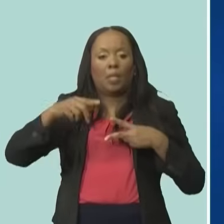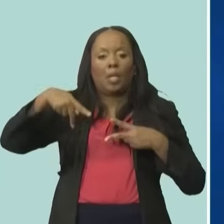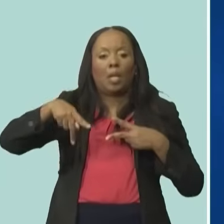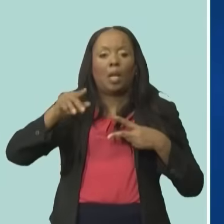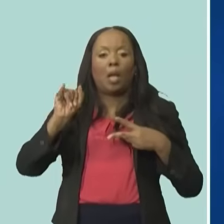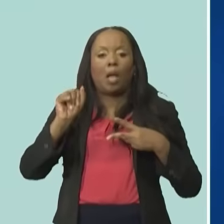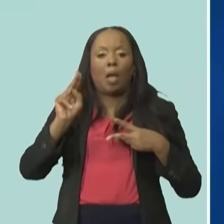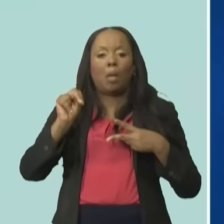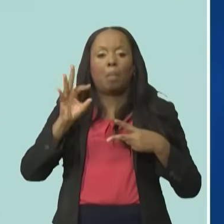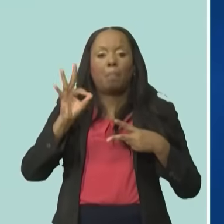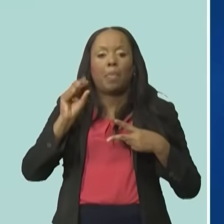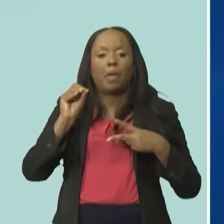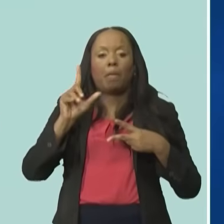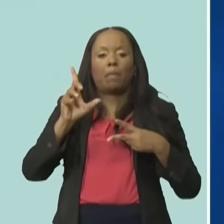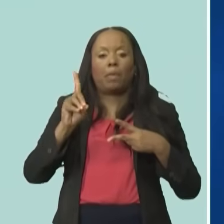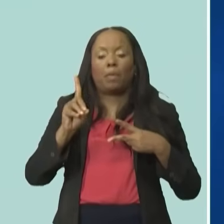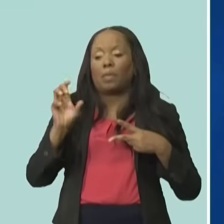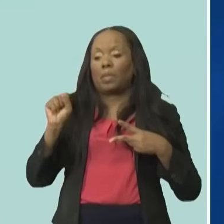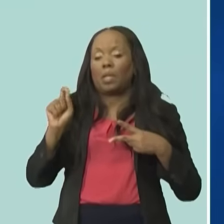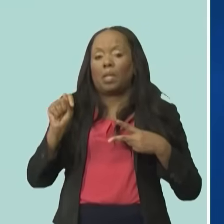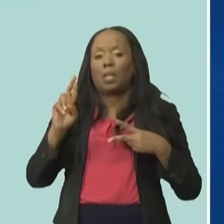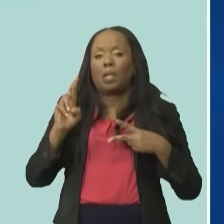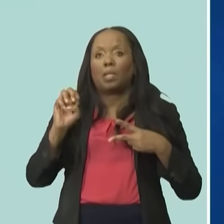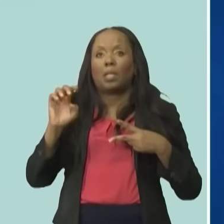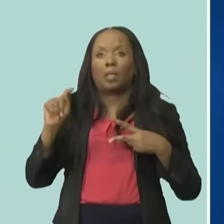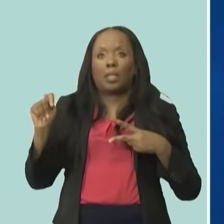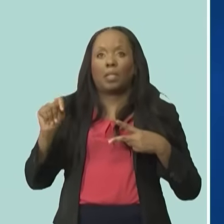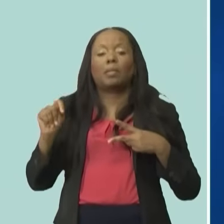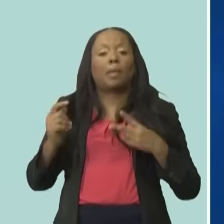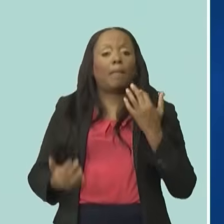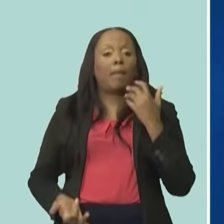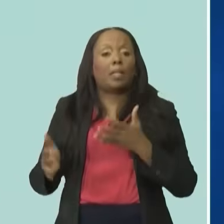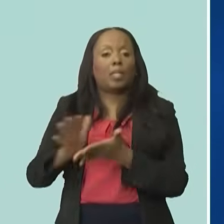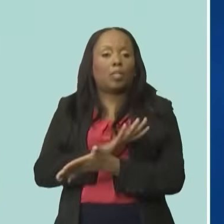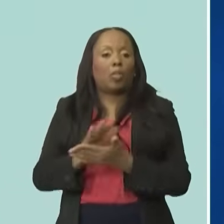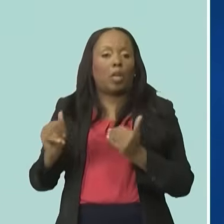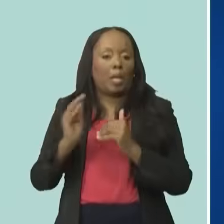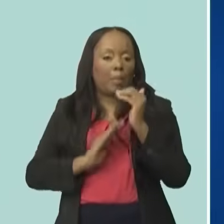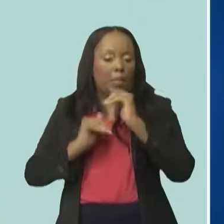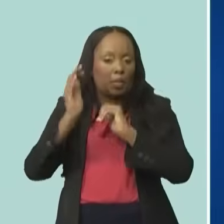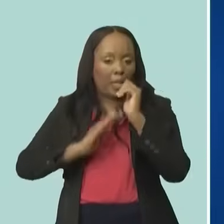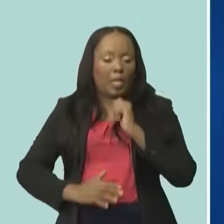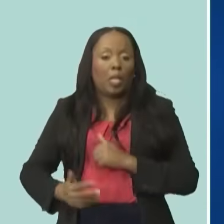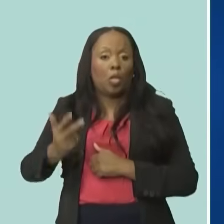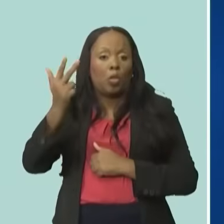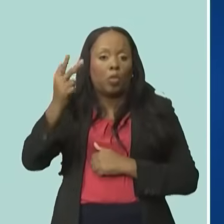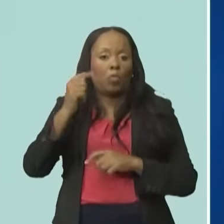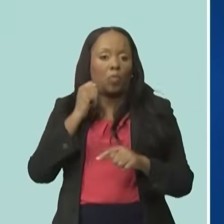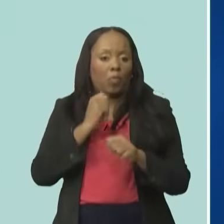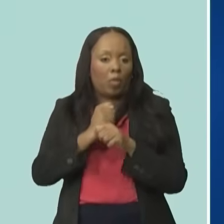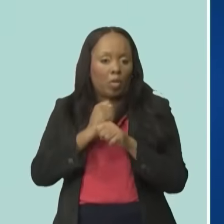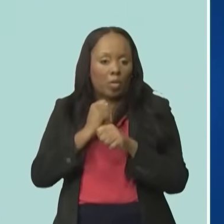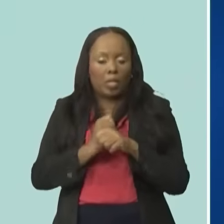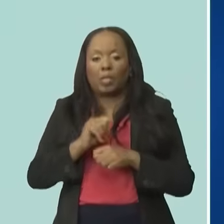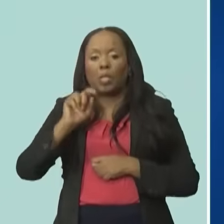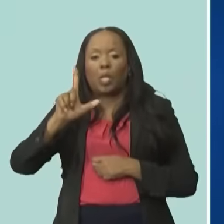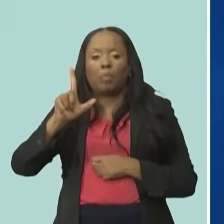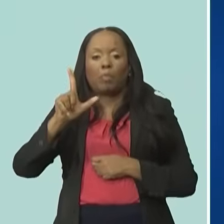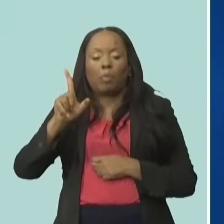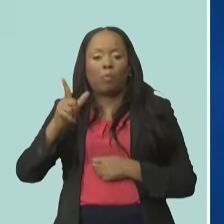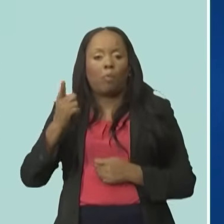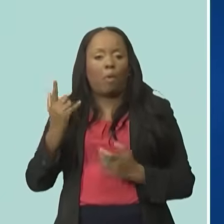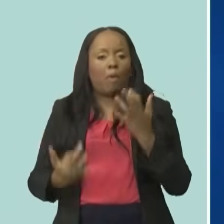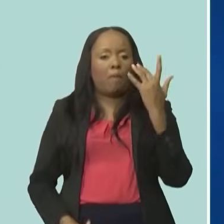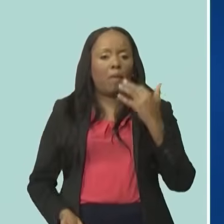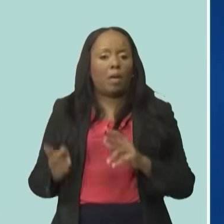Pinfold Street, the city, destroyed an unoccupied building. 3 water tenders, a tanker, and 21 fire officers under